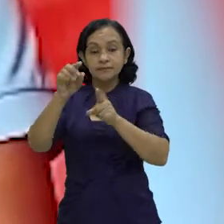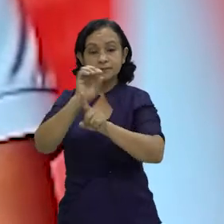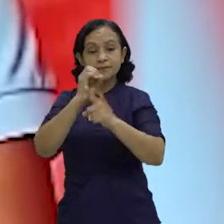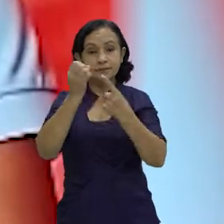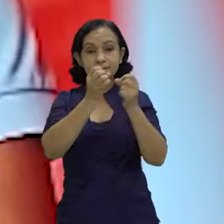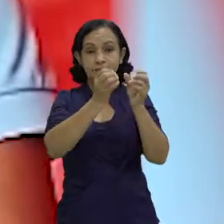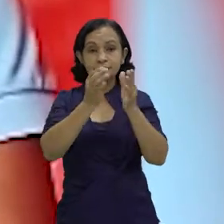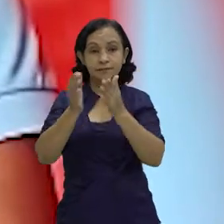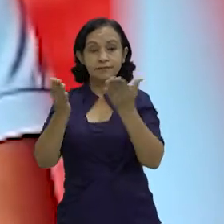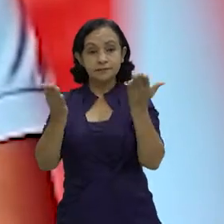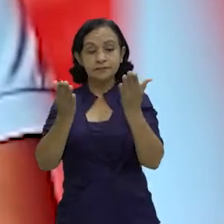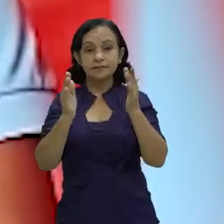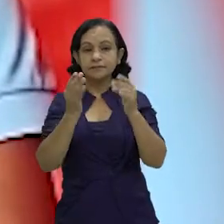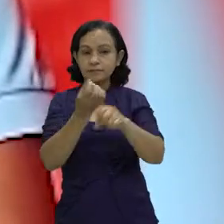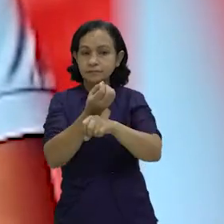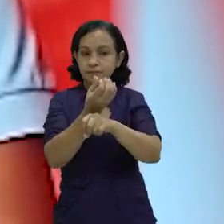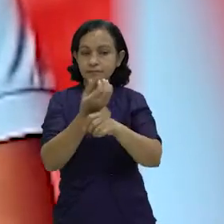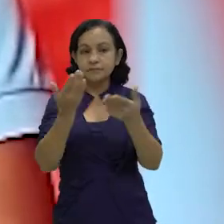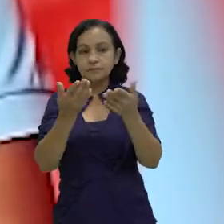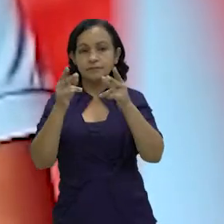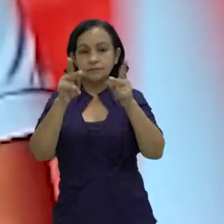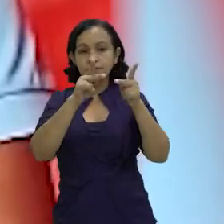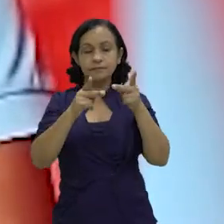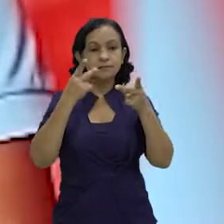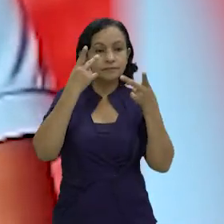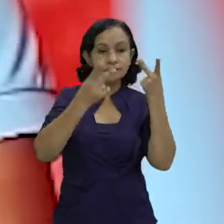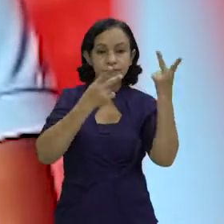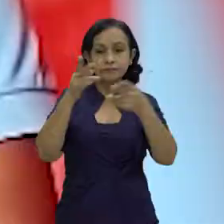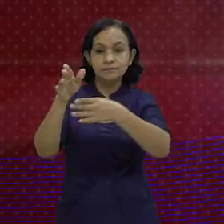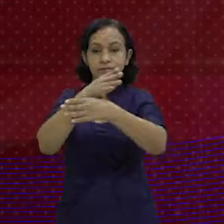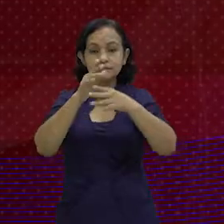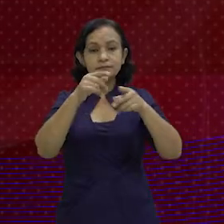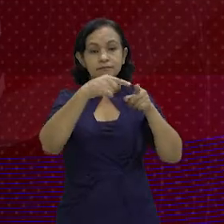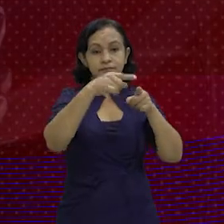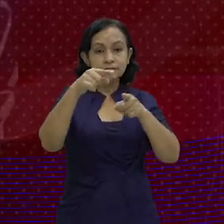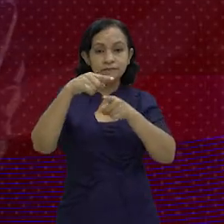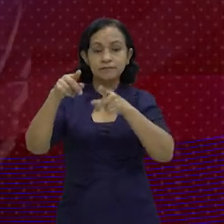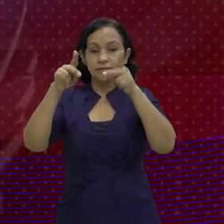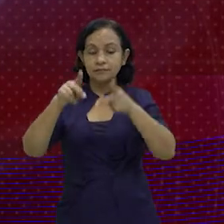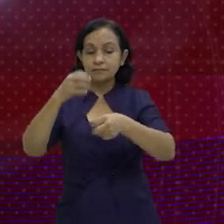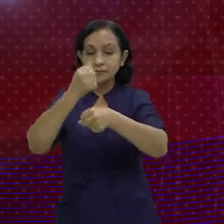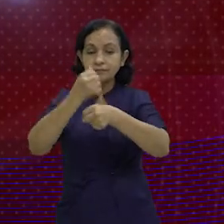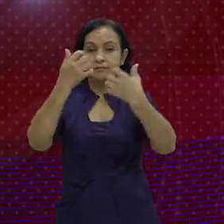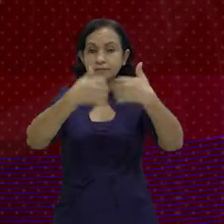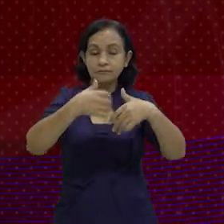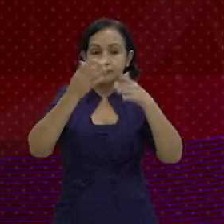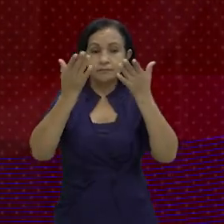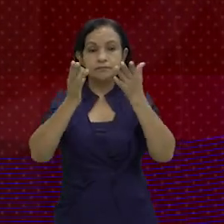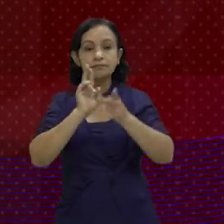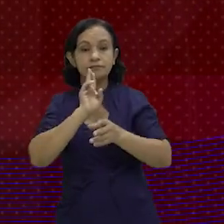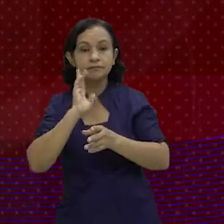organization also comunitarian, our territorial as well as our employees, our service services,